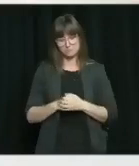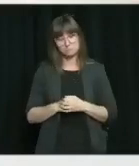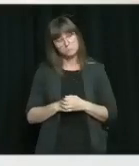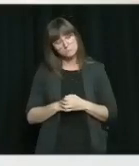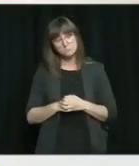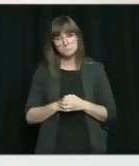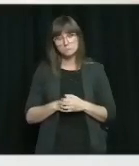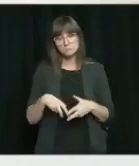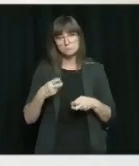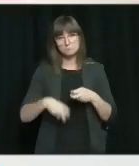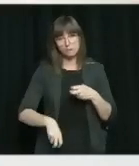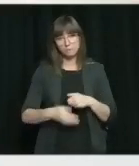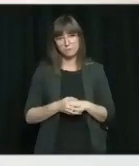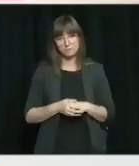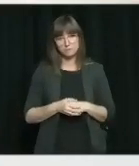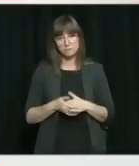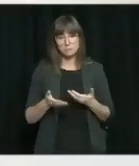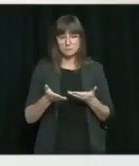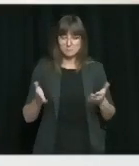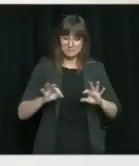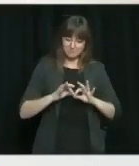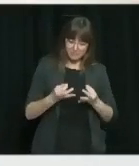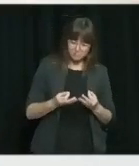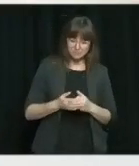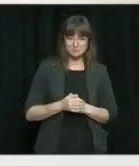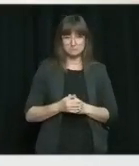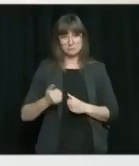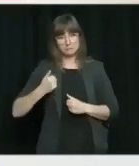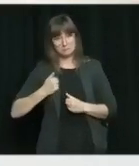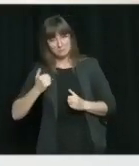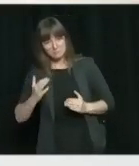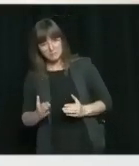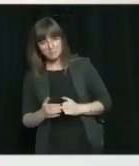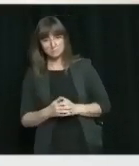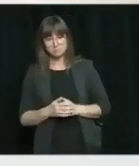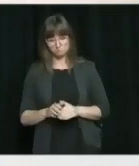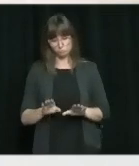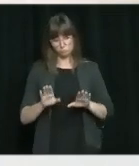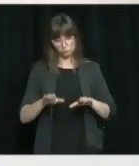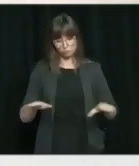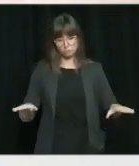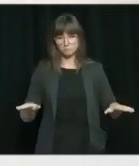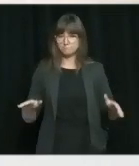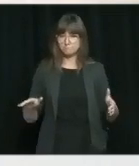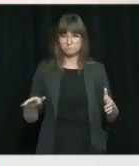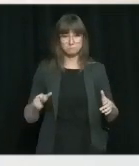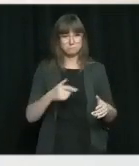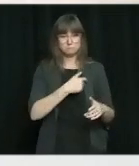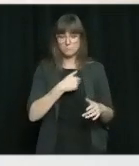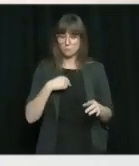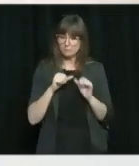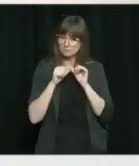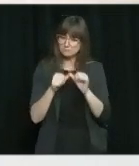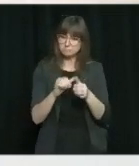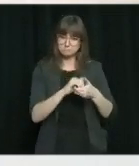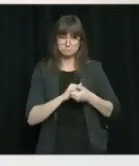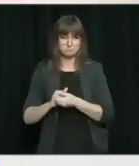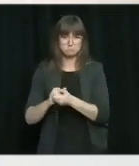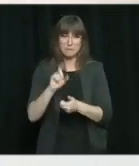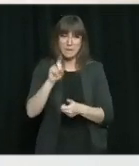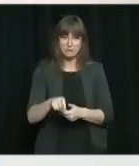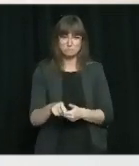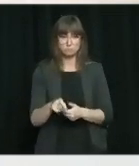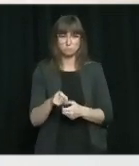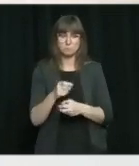as families, as Canadians, and as kids, we need to keep doing our part to keep